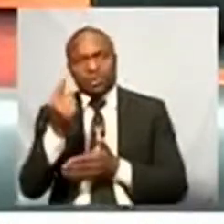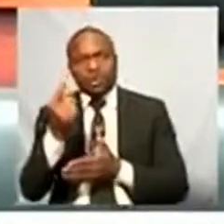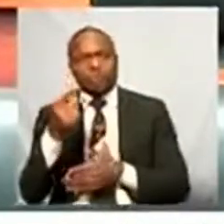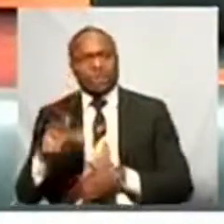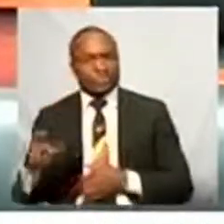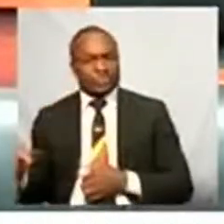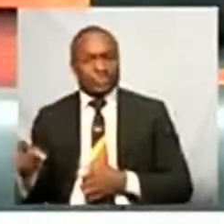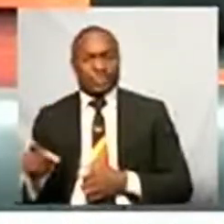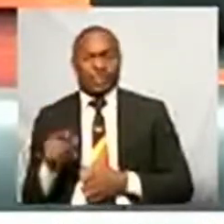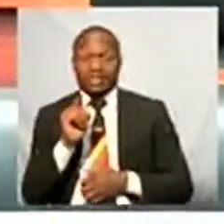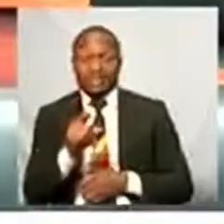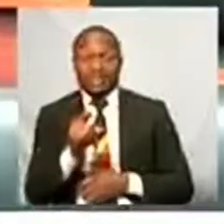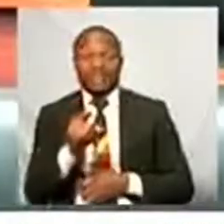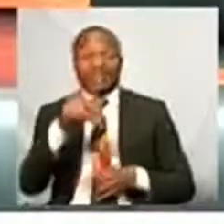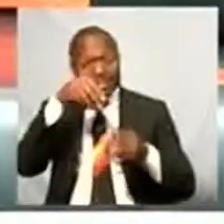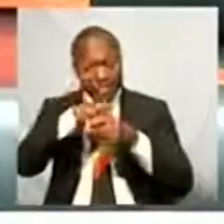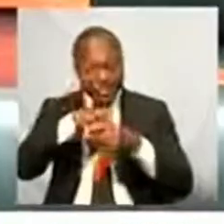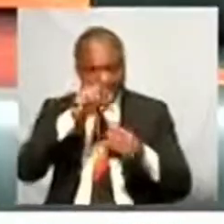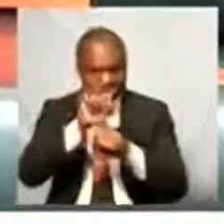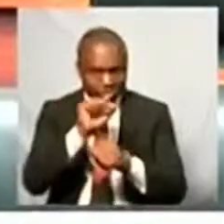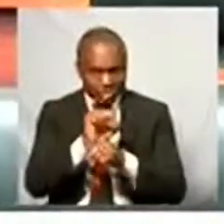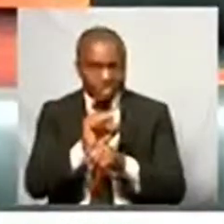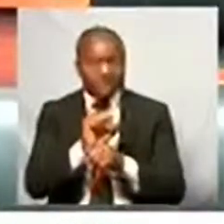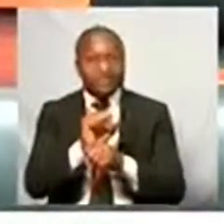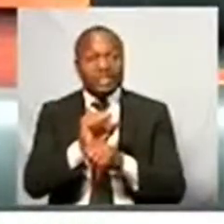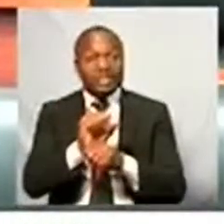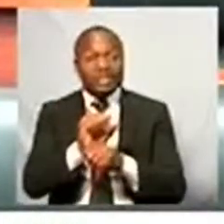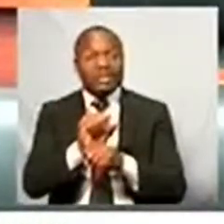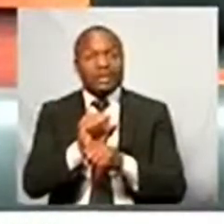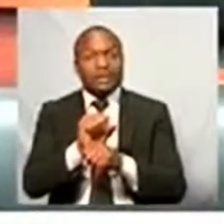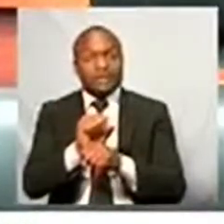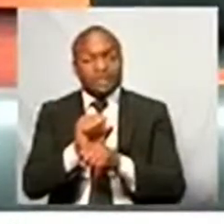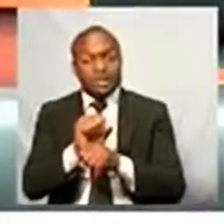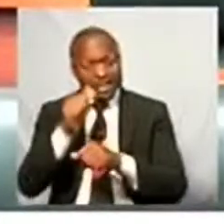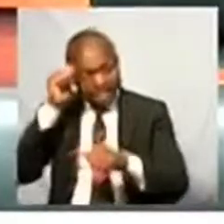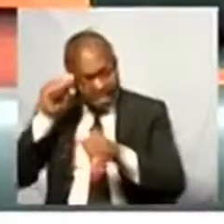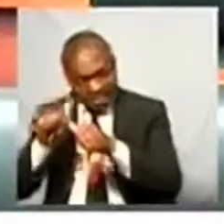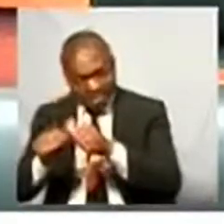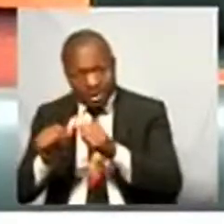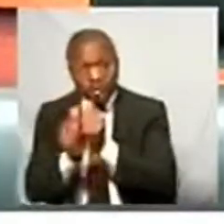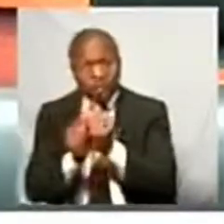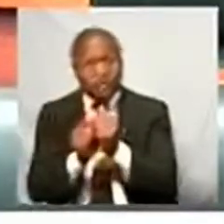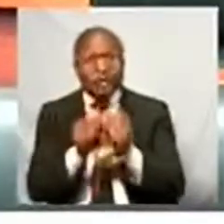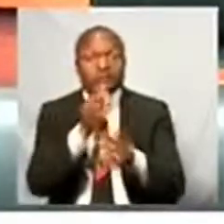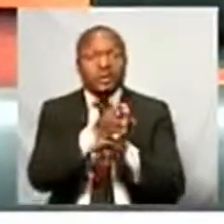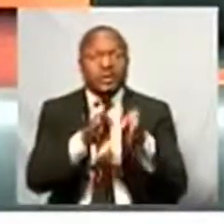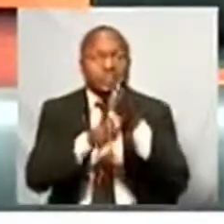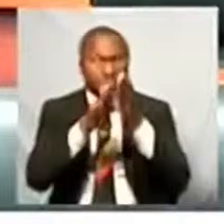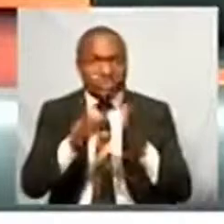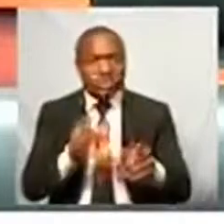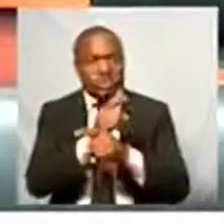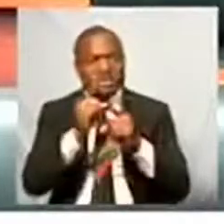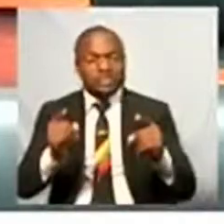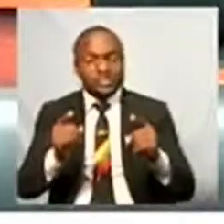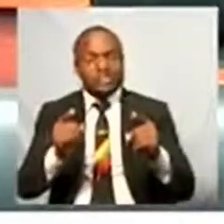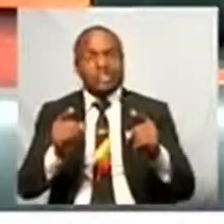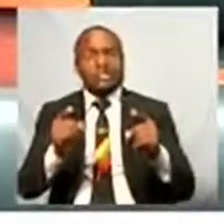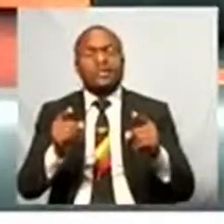Madam Speaker, there's an inside job where they connive with the contractors, you know, just to uplift the prices